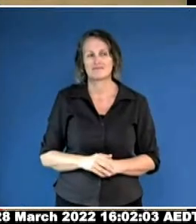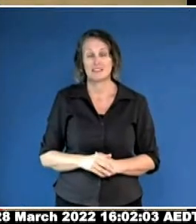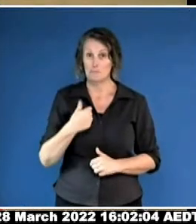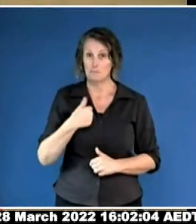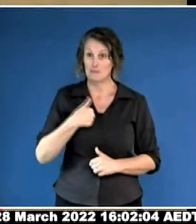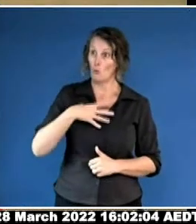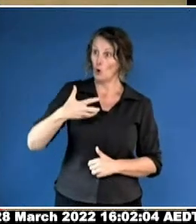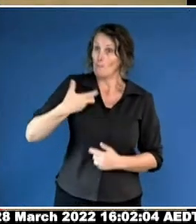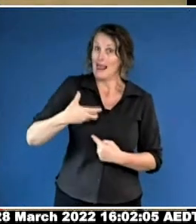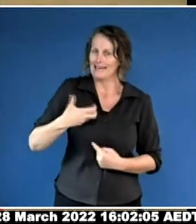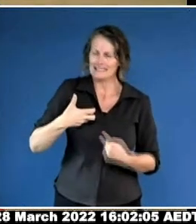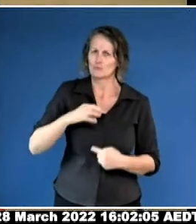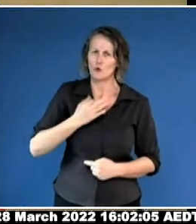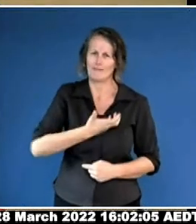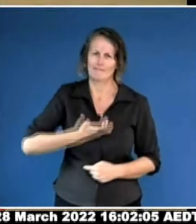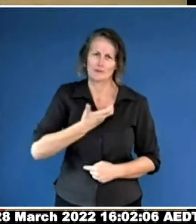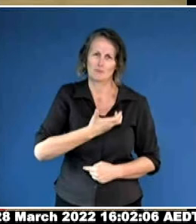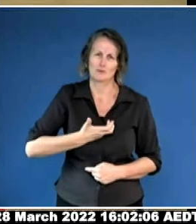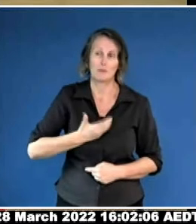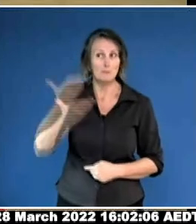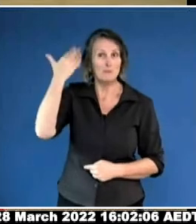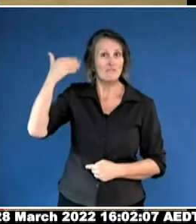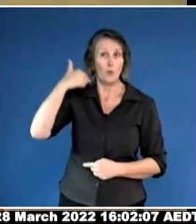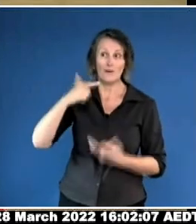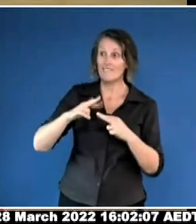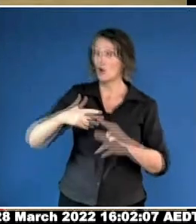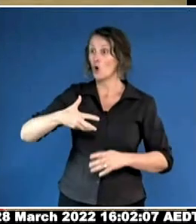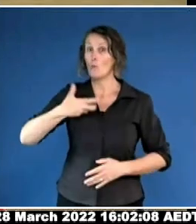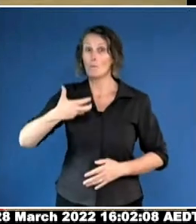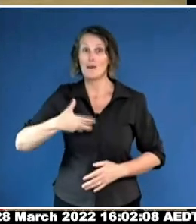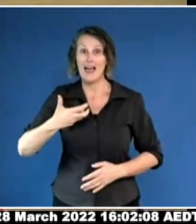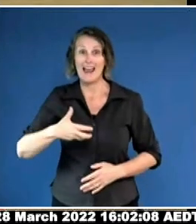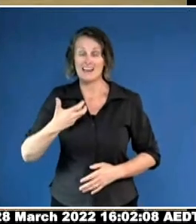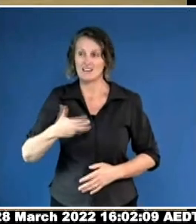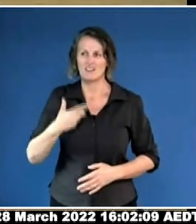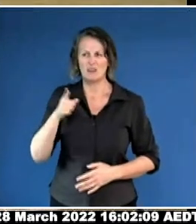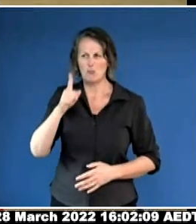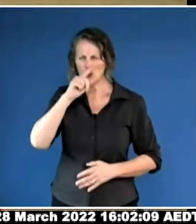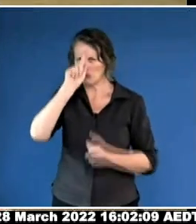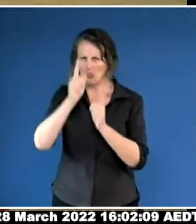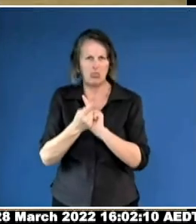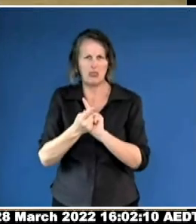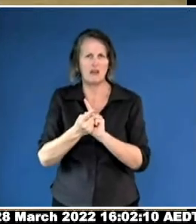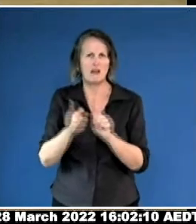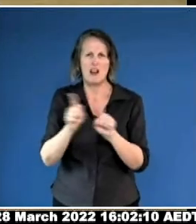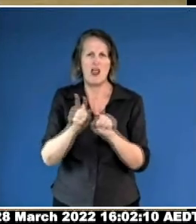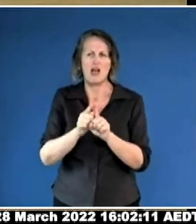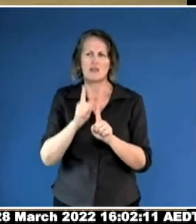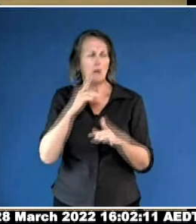When I have made a complaint or give feedback, I have experienced repercussions like being billed incorrectly or saying they don't have staff